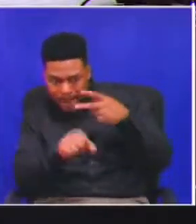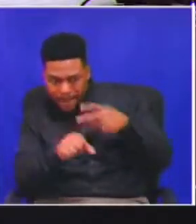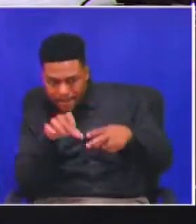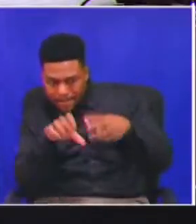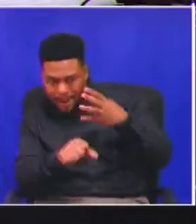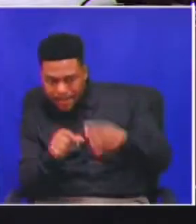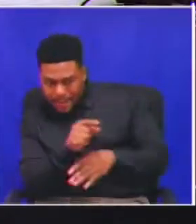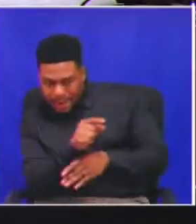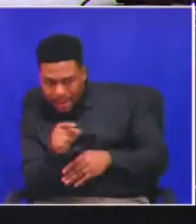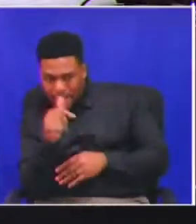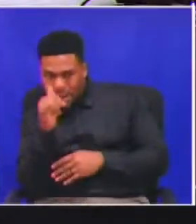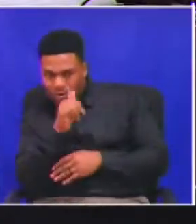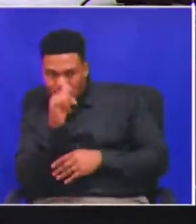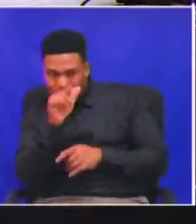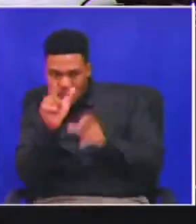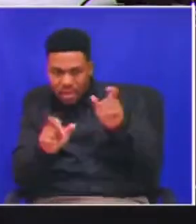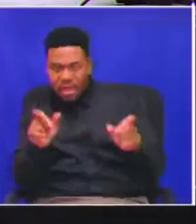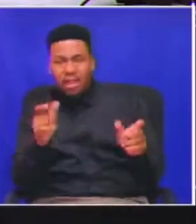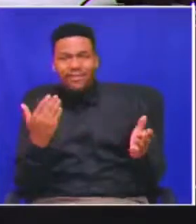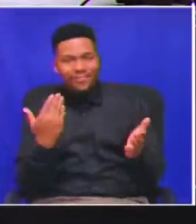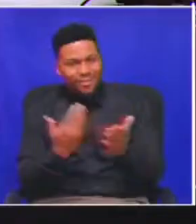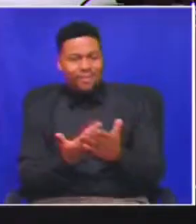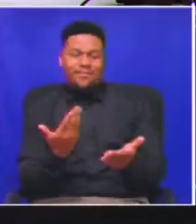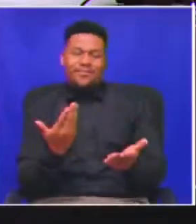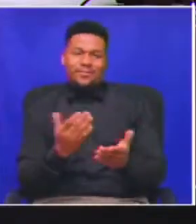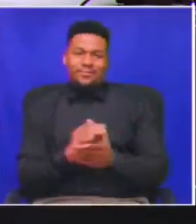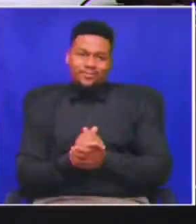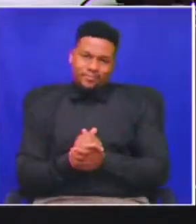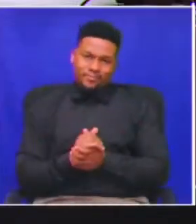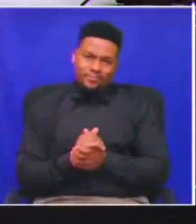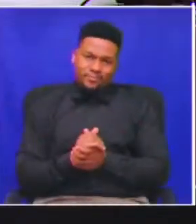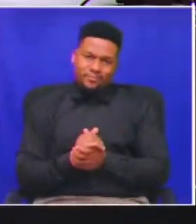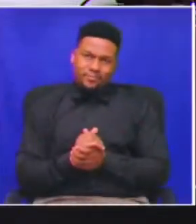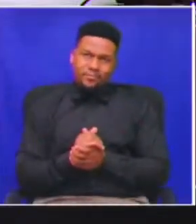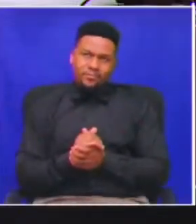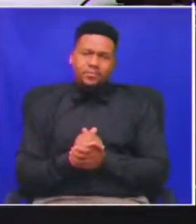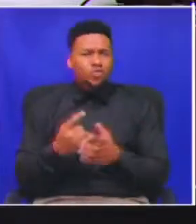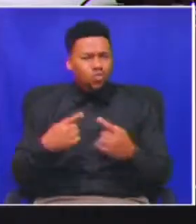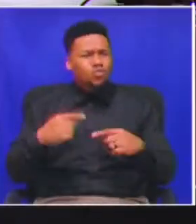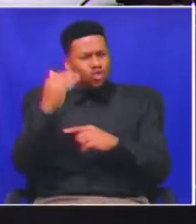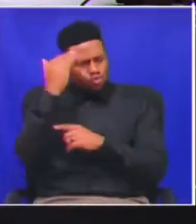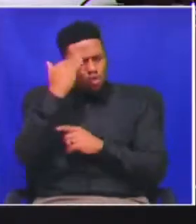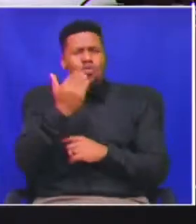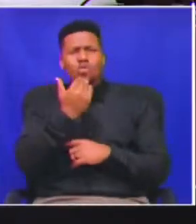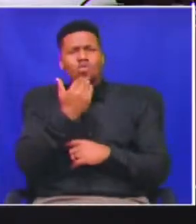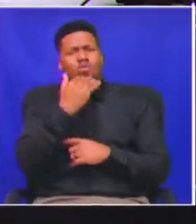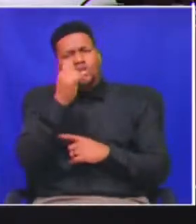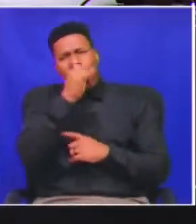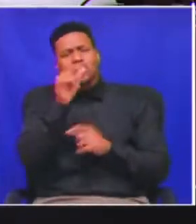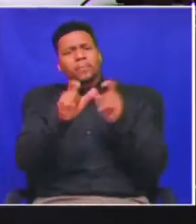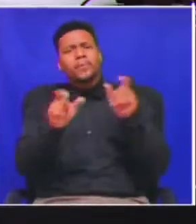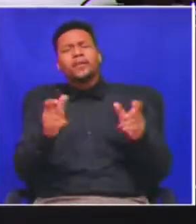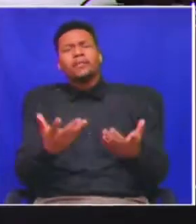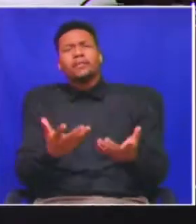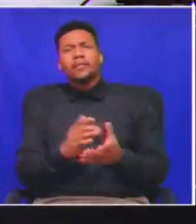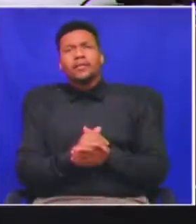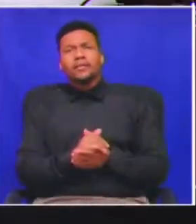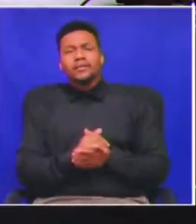get them out of our communities. Because she said, we know them. And she went further to